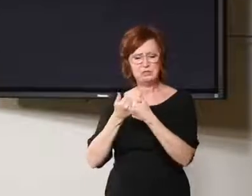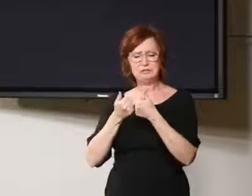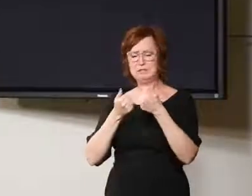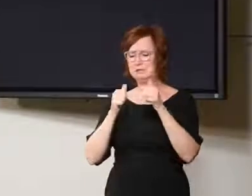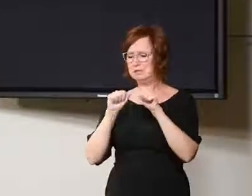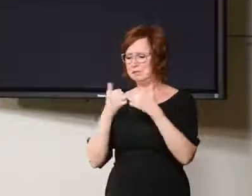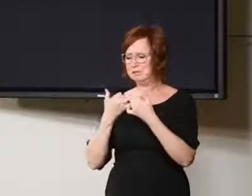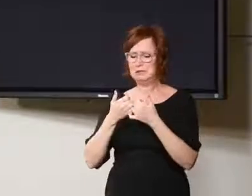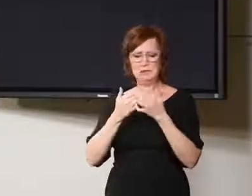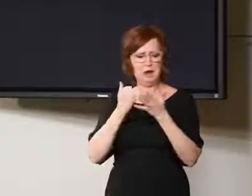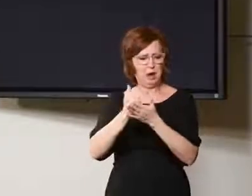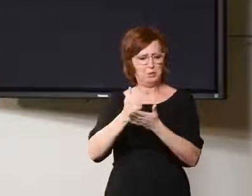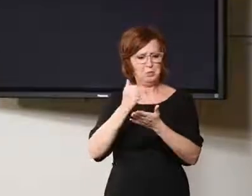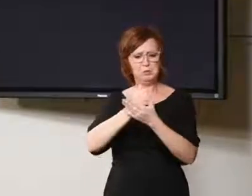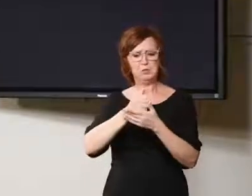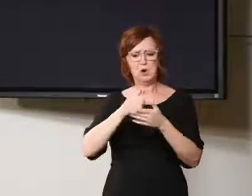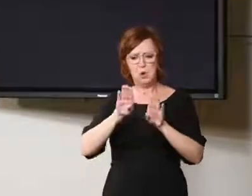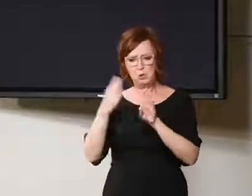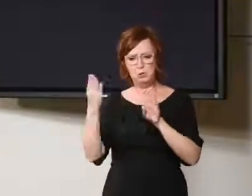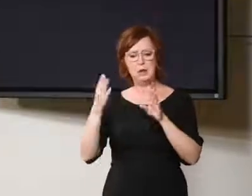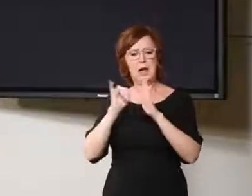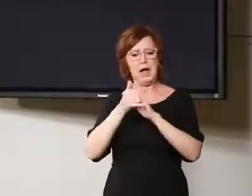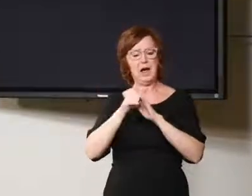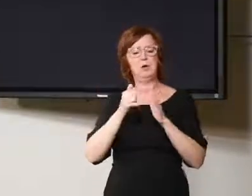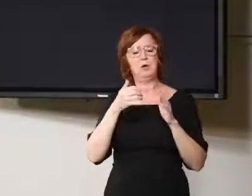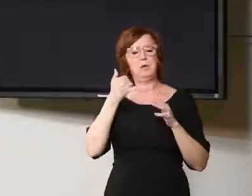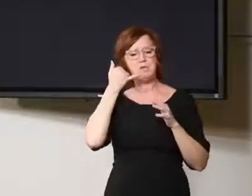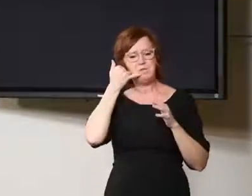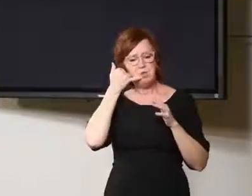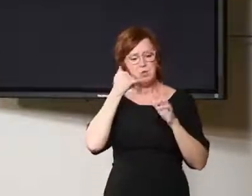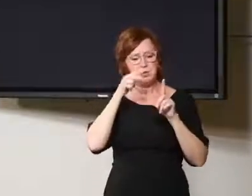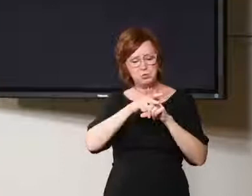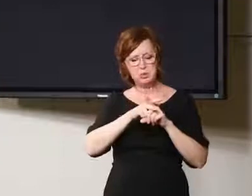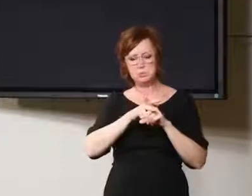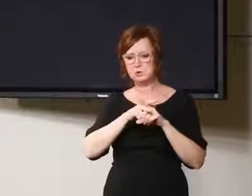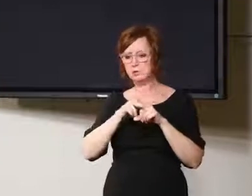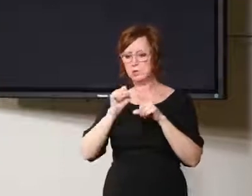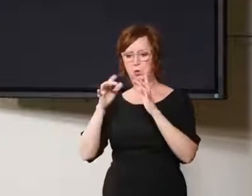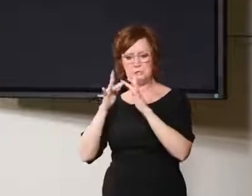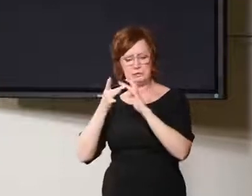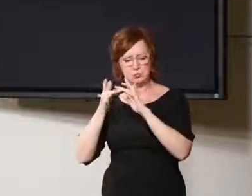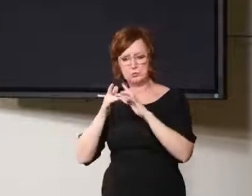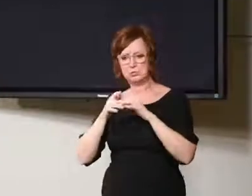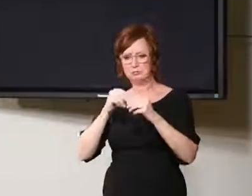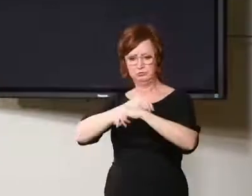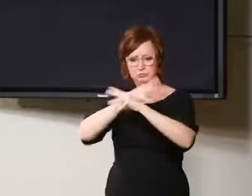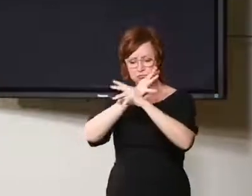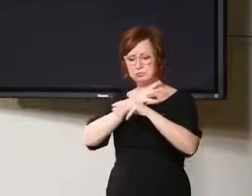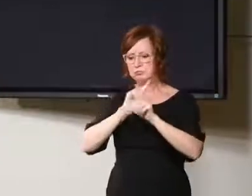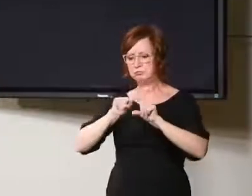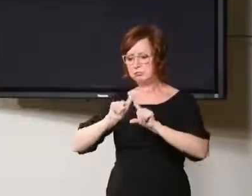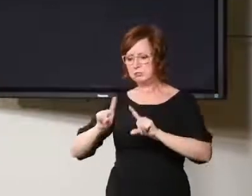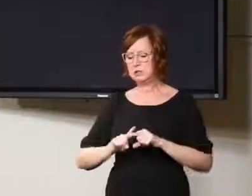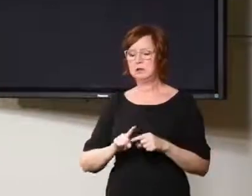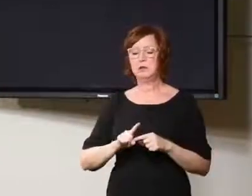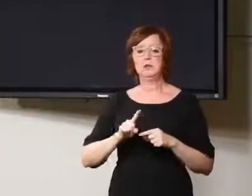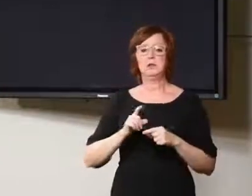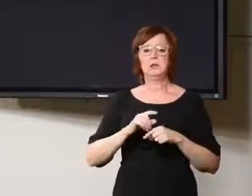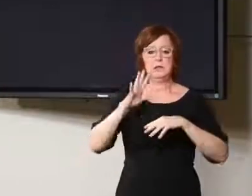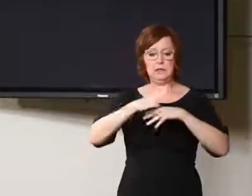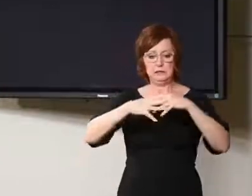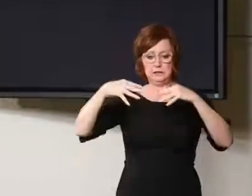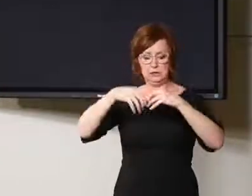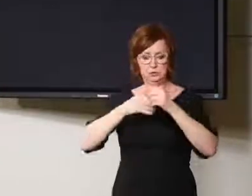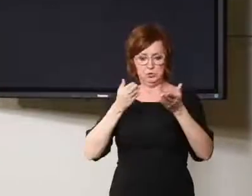way of virtual technology. In Indigenous Services Canada, mental health therapists are available by phone or